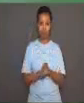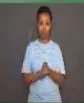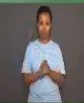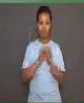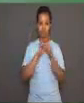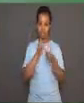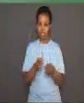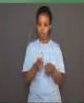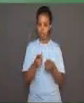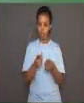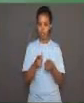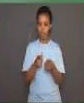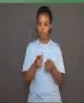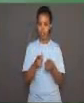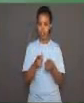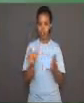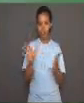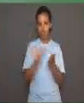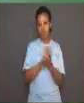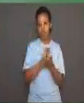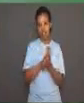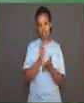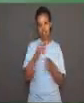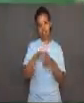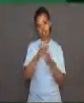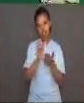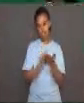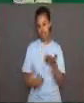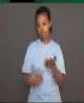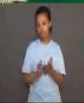your answers on a sheet of notebook paper.